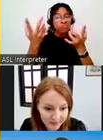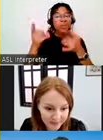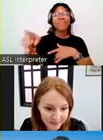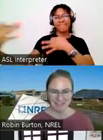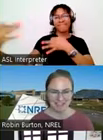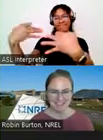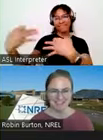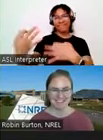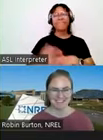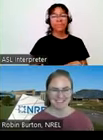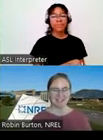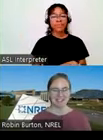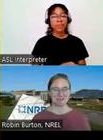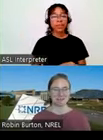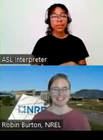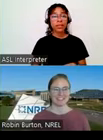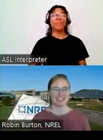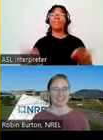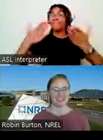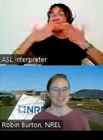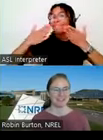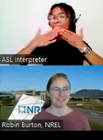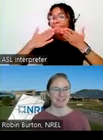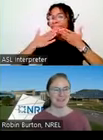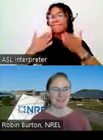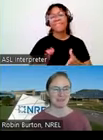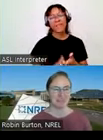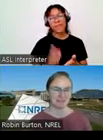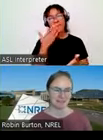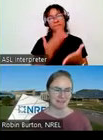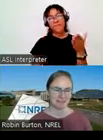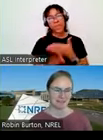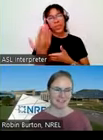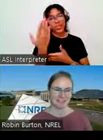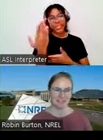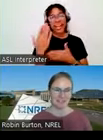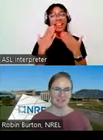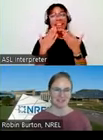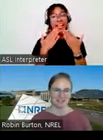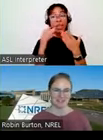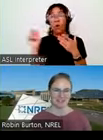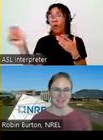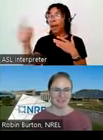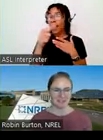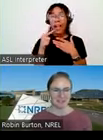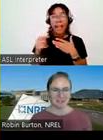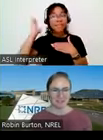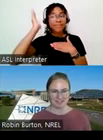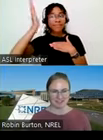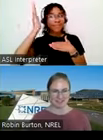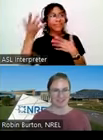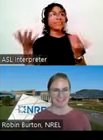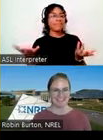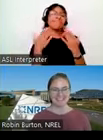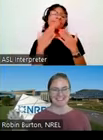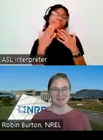Thank you very much, Charlotte. Good morning, everybody. Thank you also to our guest speakers for your very kind opening remarks. So glad you were all able to